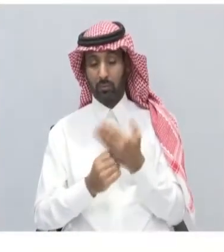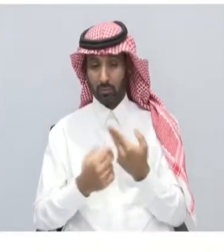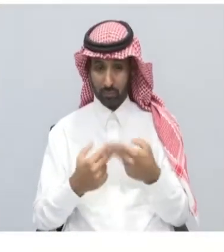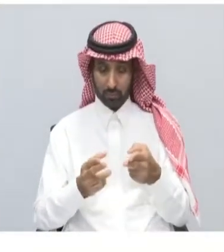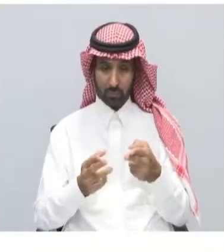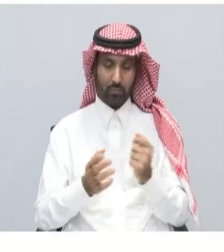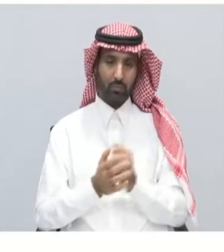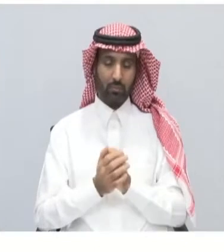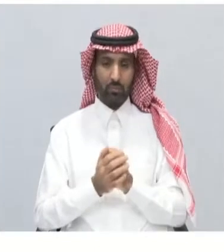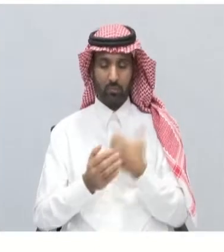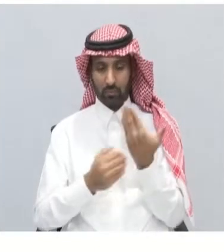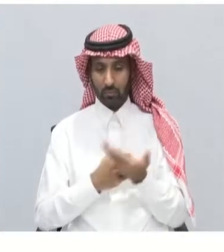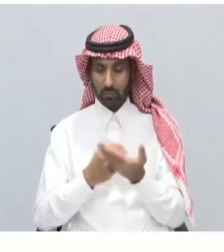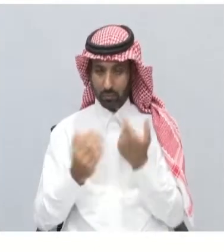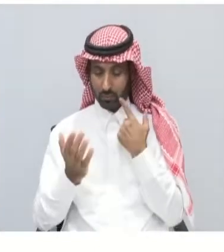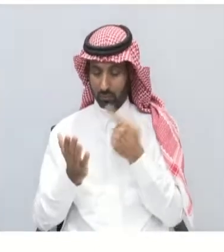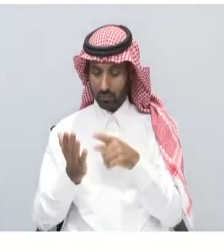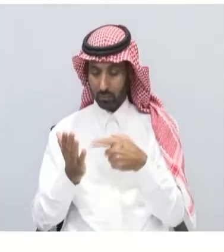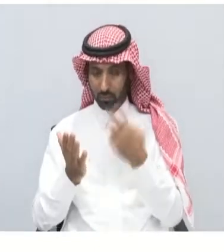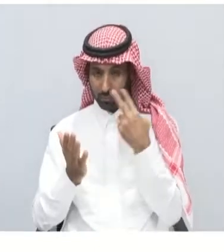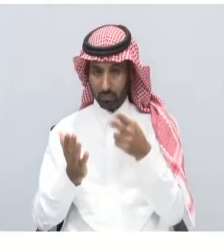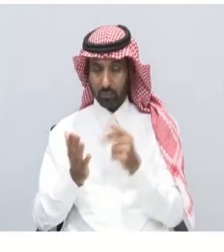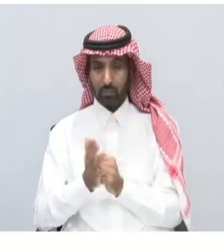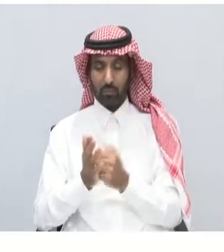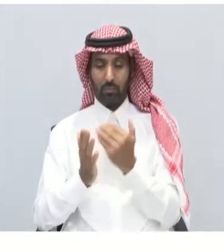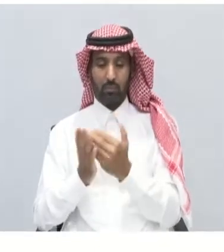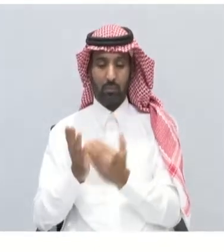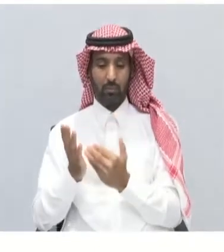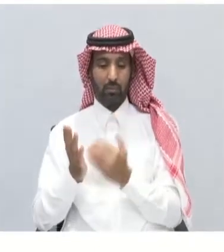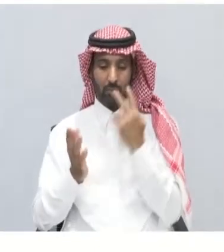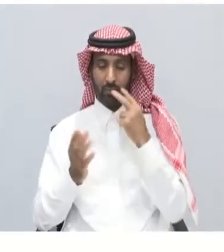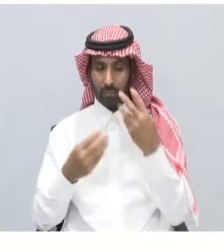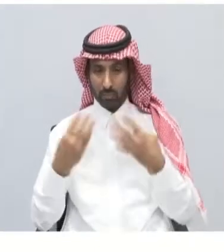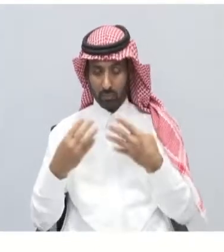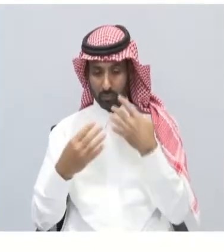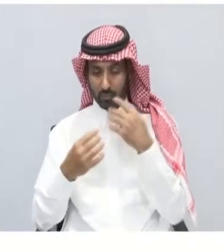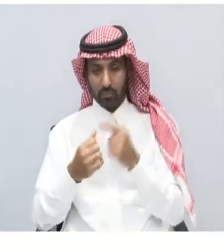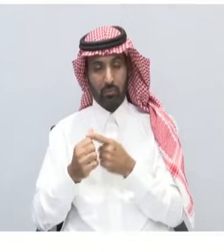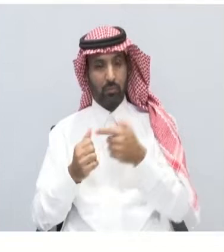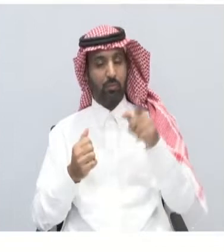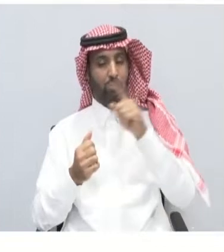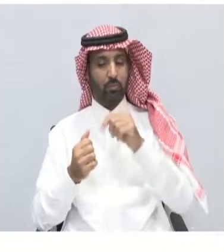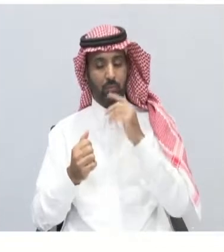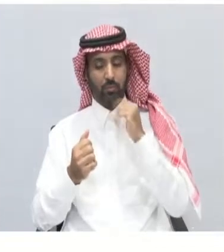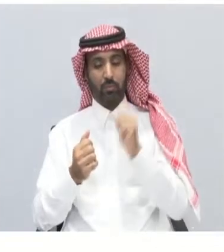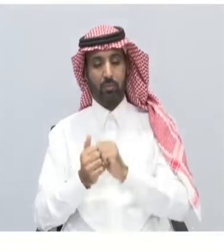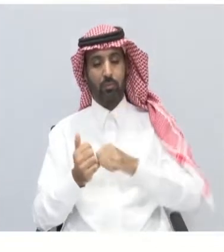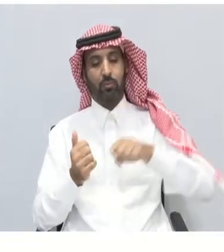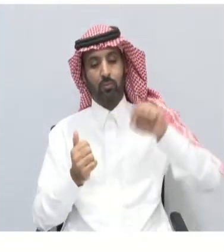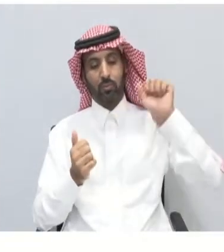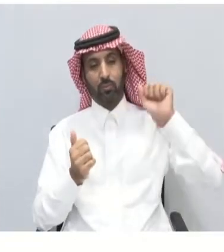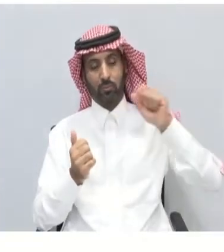Before we read, I want you to look at this question, exercise A. Match